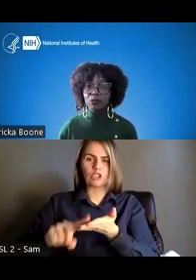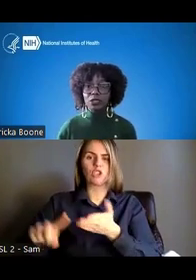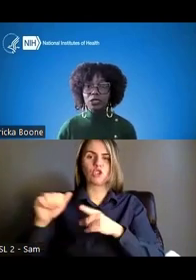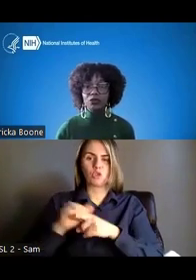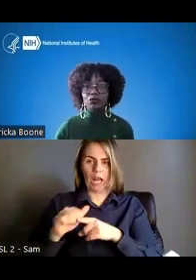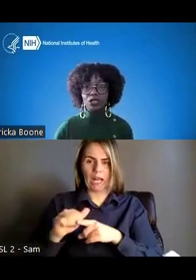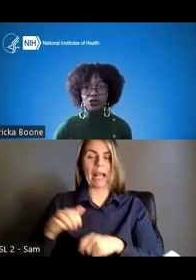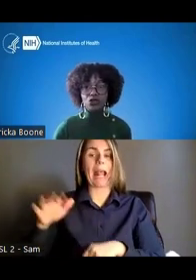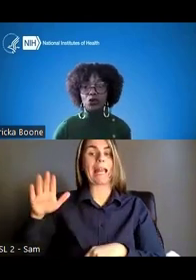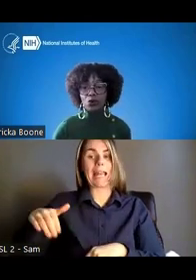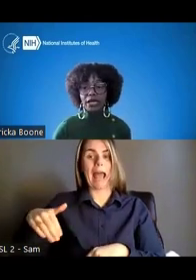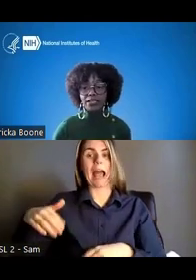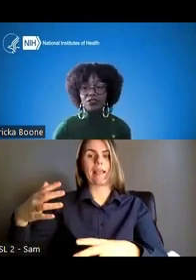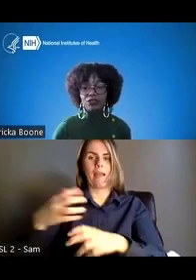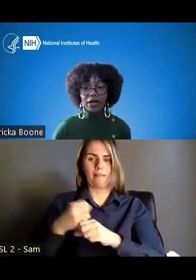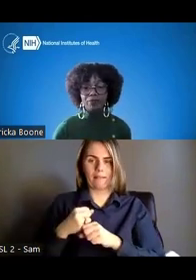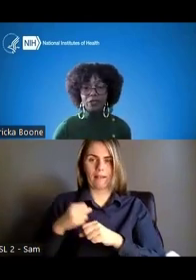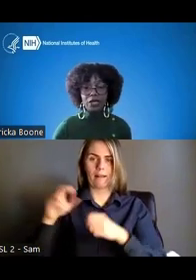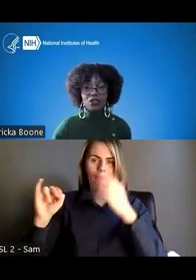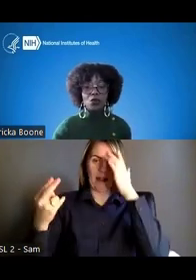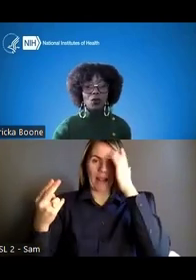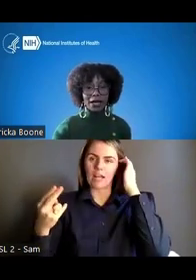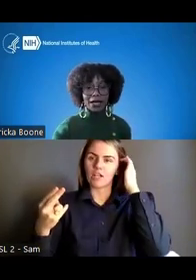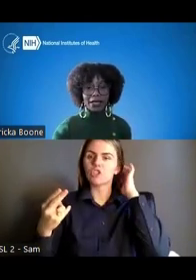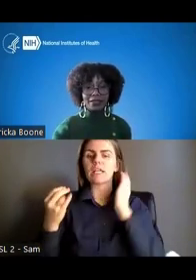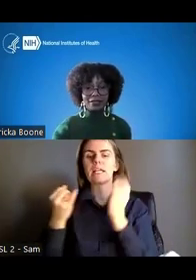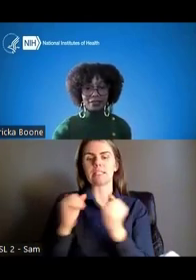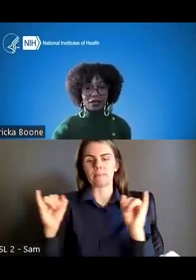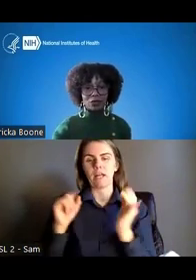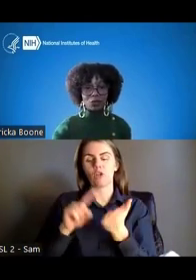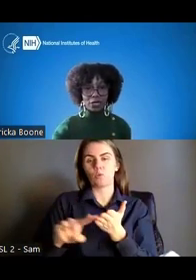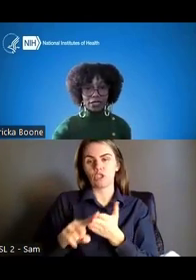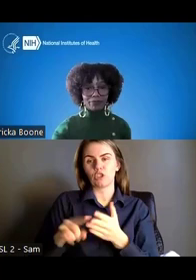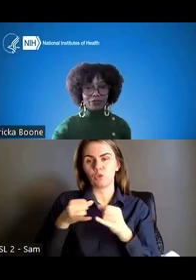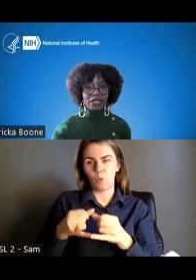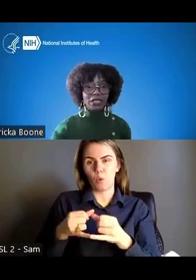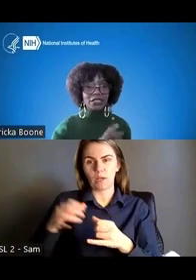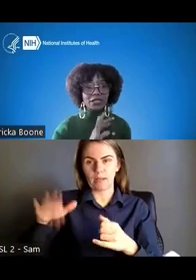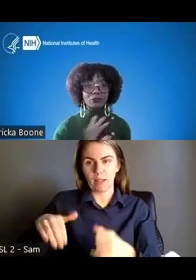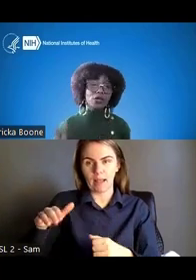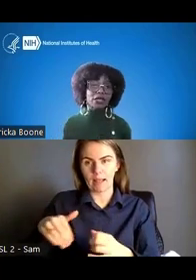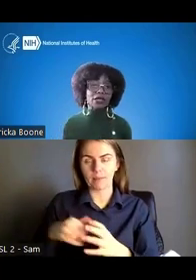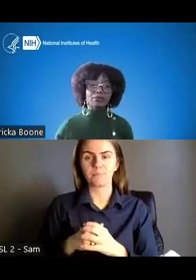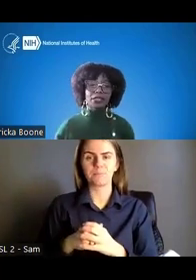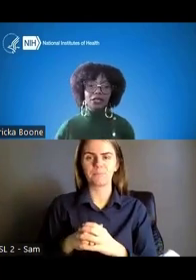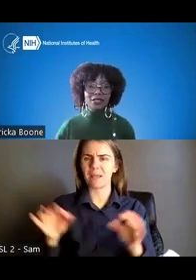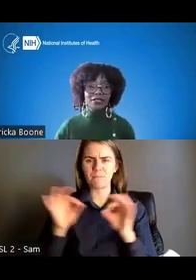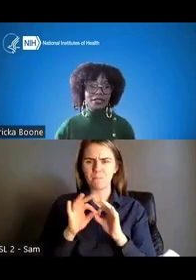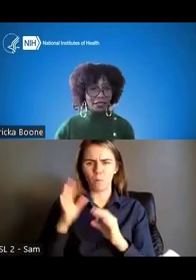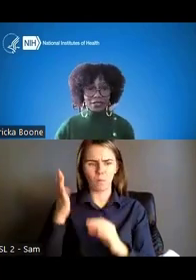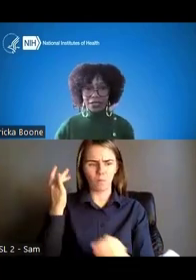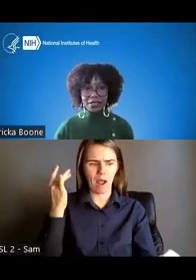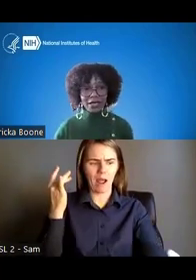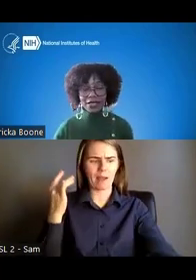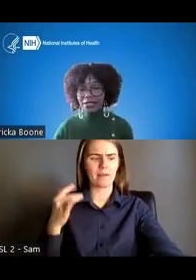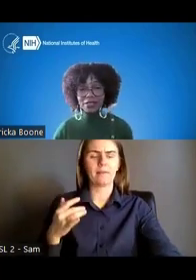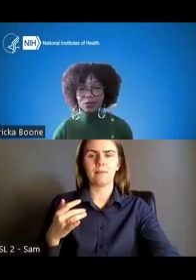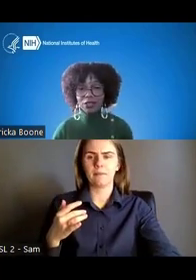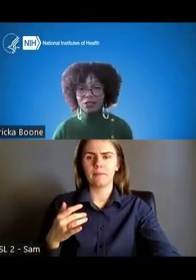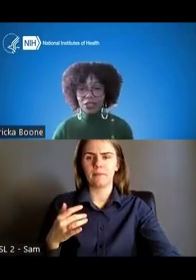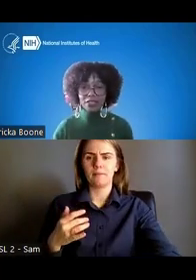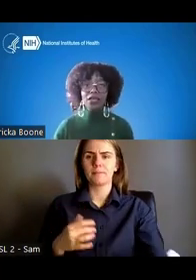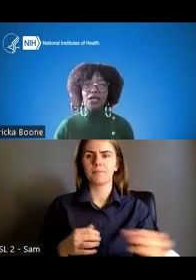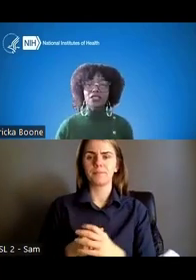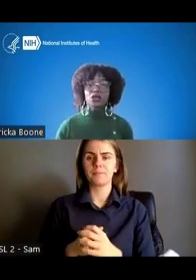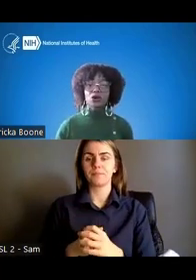NIH independent research award as of yet. So why is this important? It's important because ESI status has